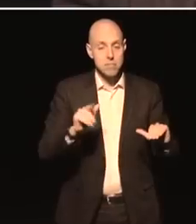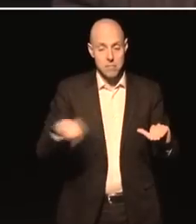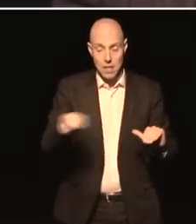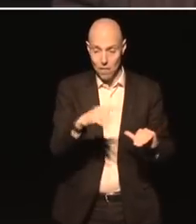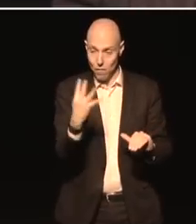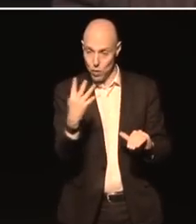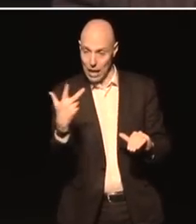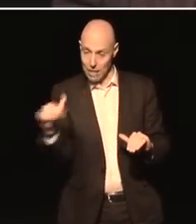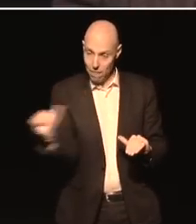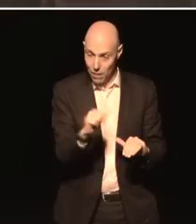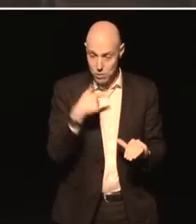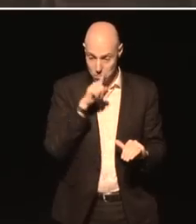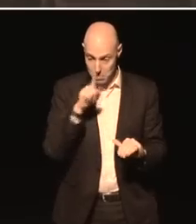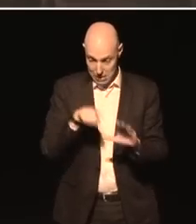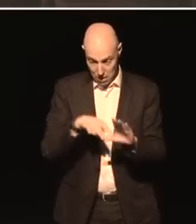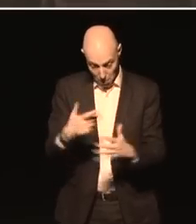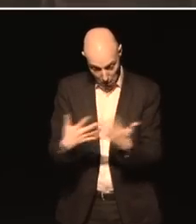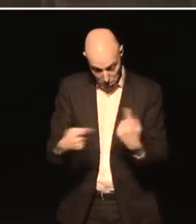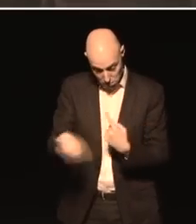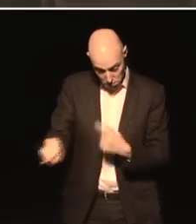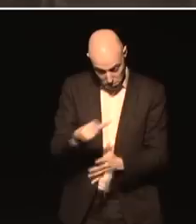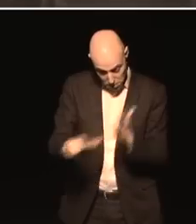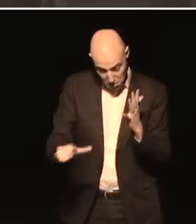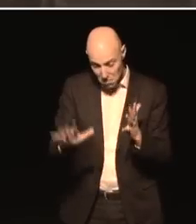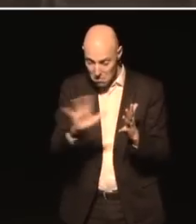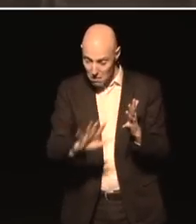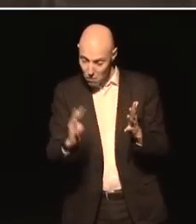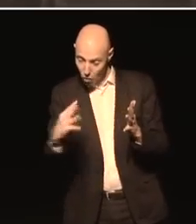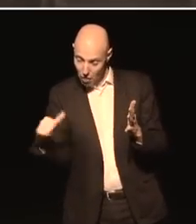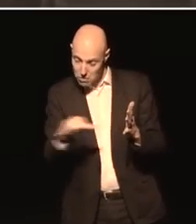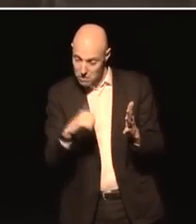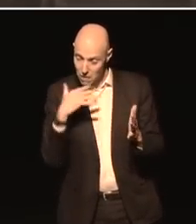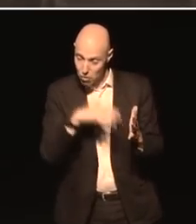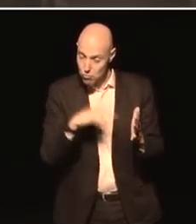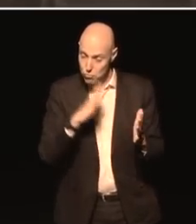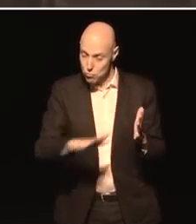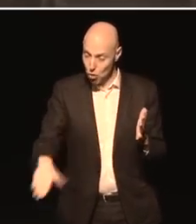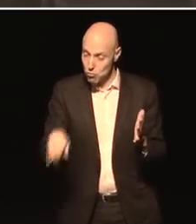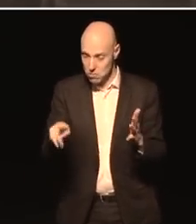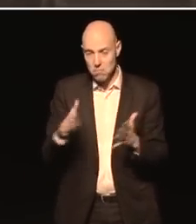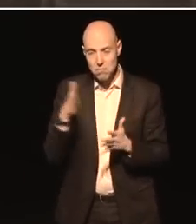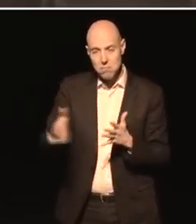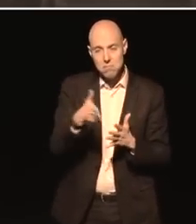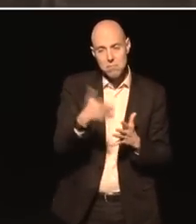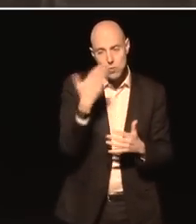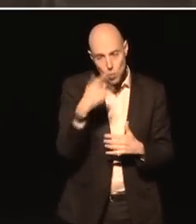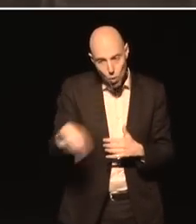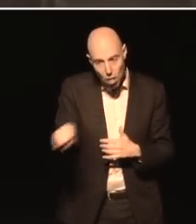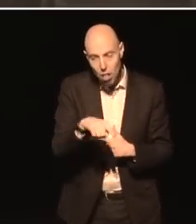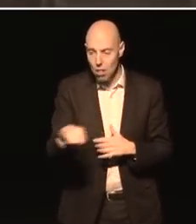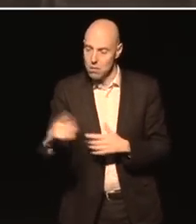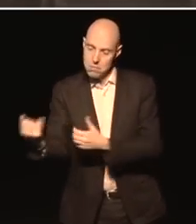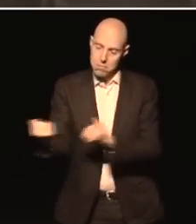many of them with disabilities, about 4,500 children. We work with them in their schools or we bring them to our